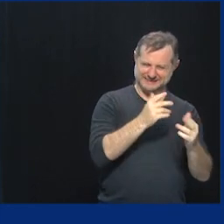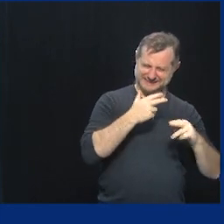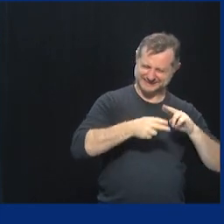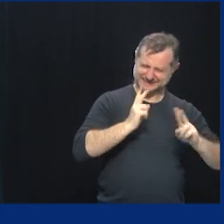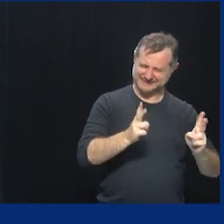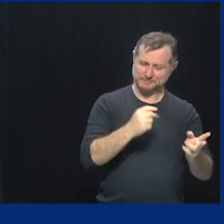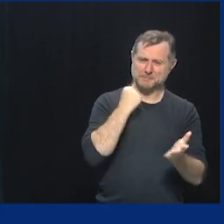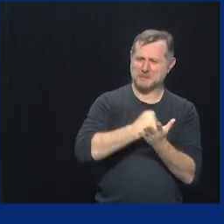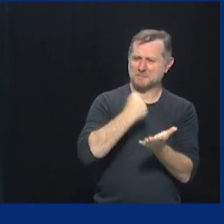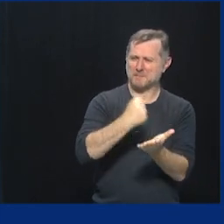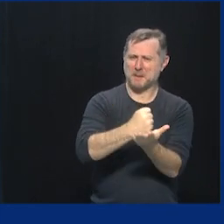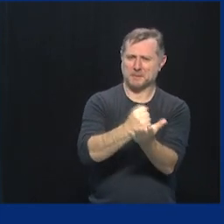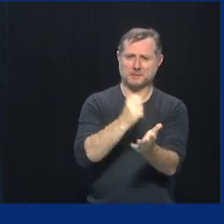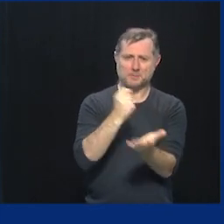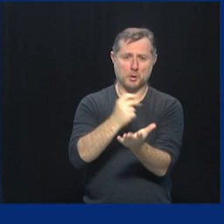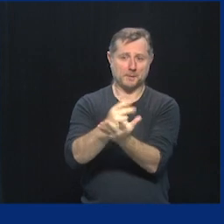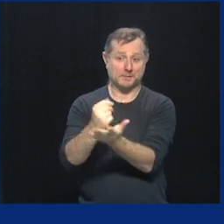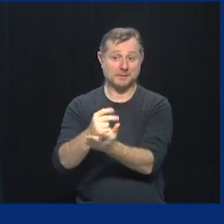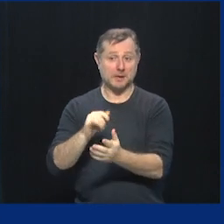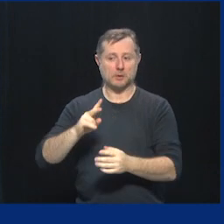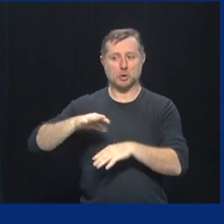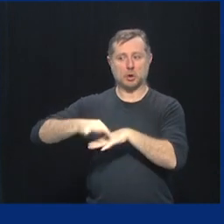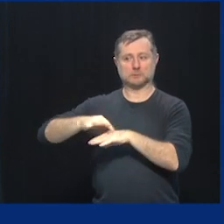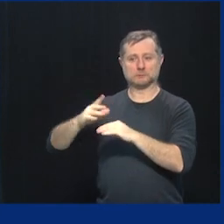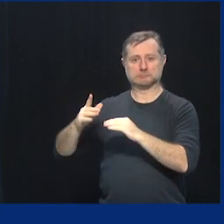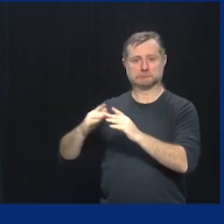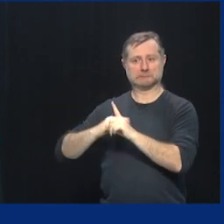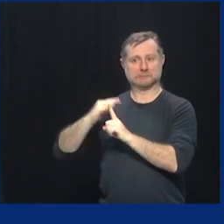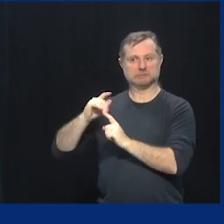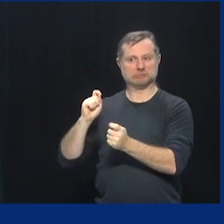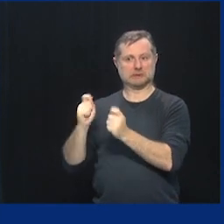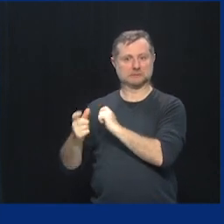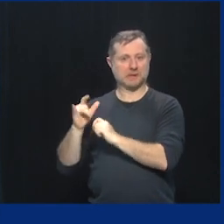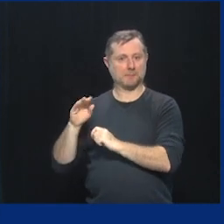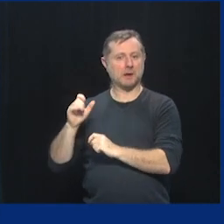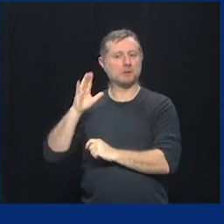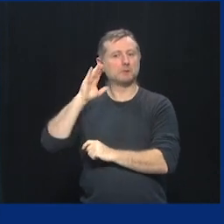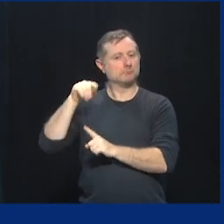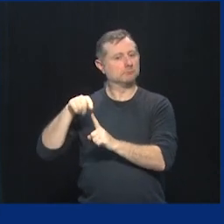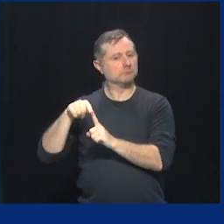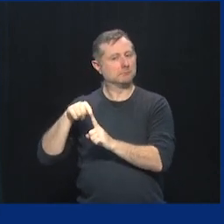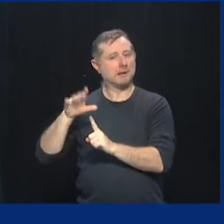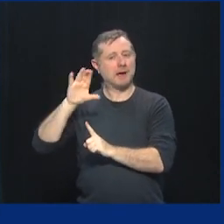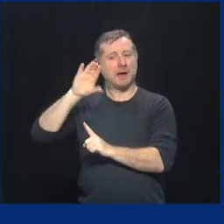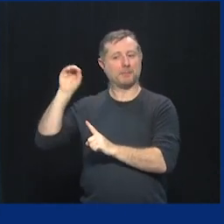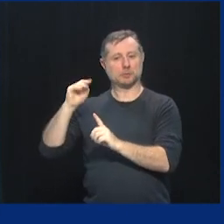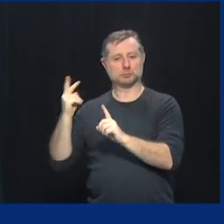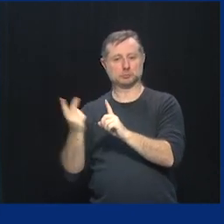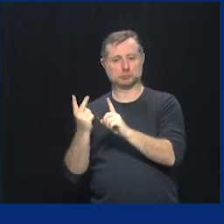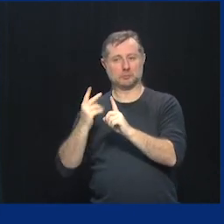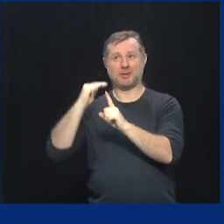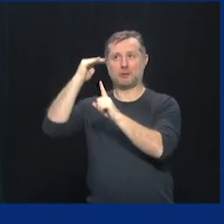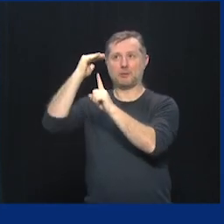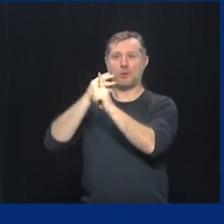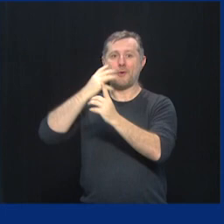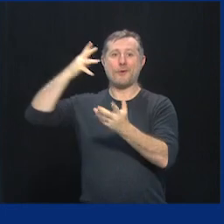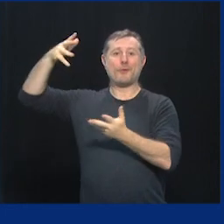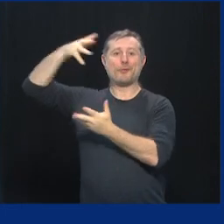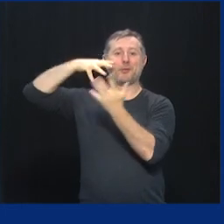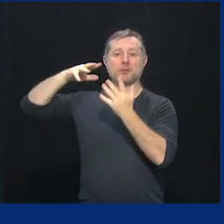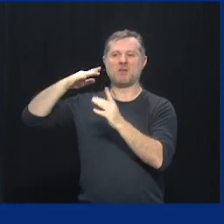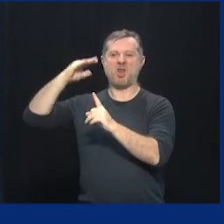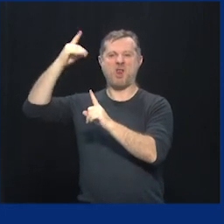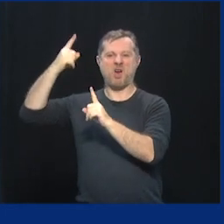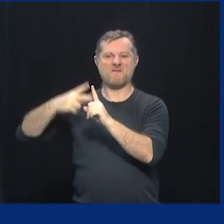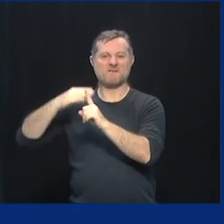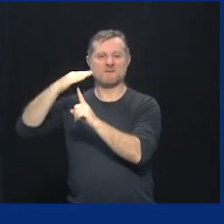with climate change and will reduce the amount of carbon we've put in the atmosphere by 50% by